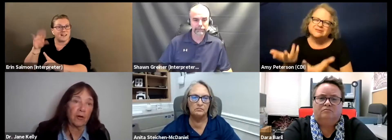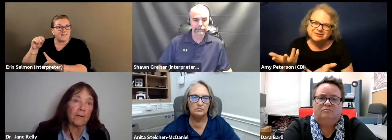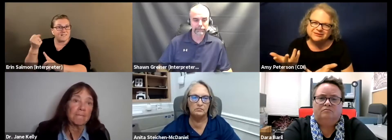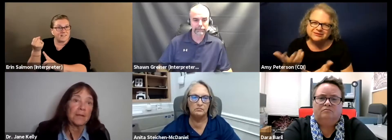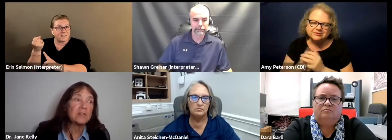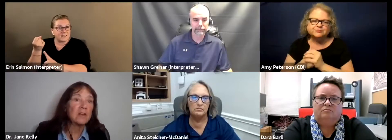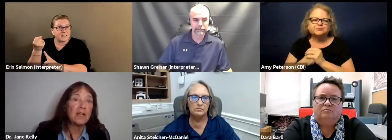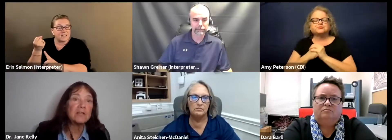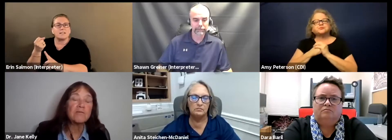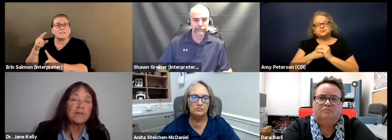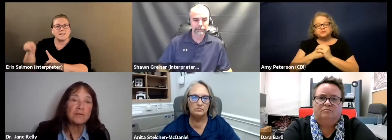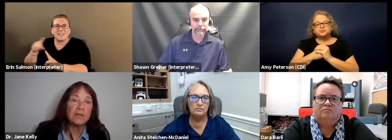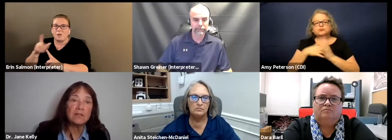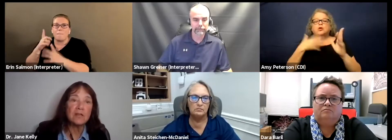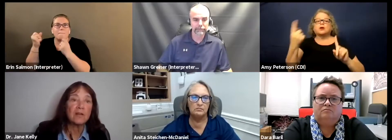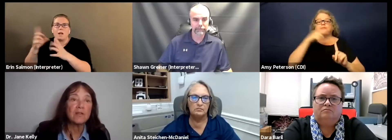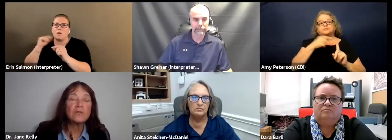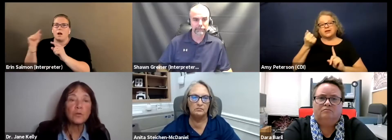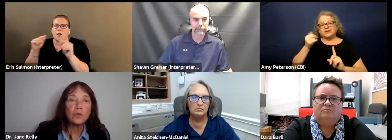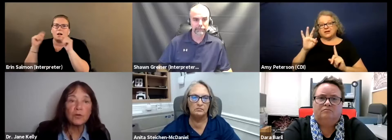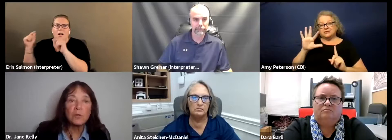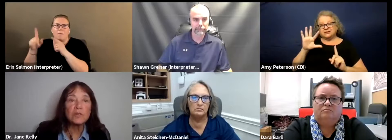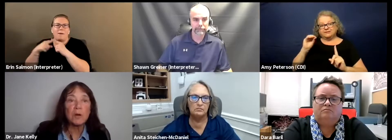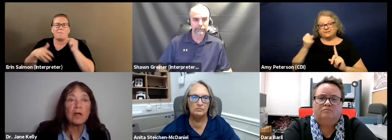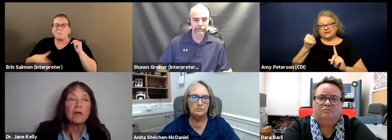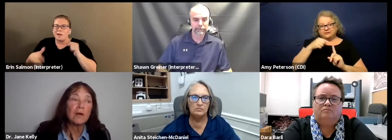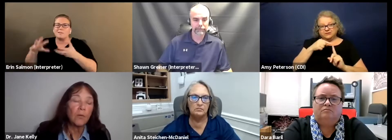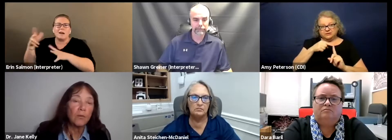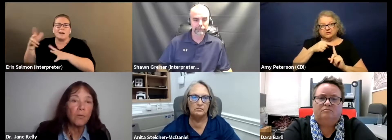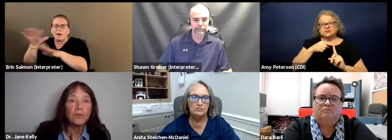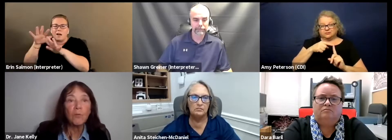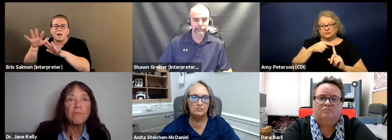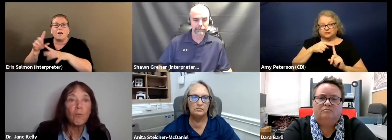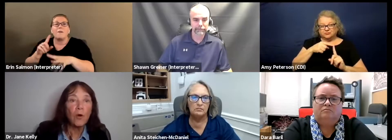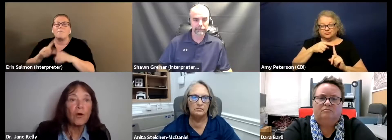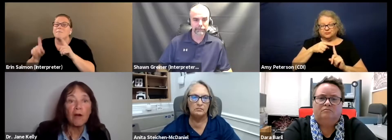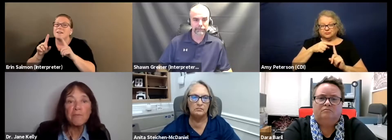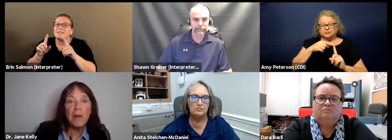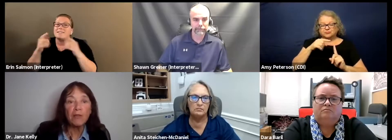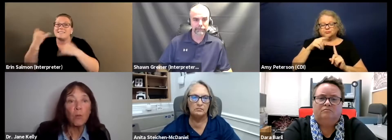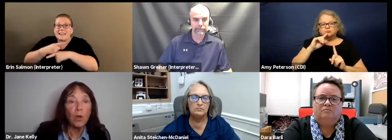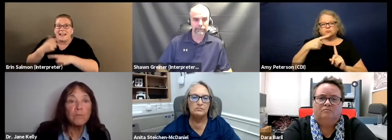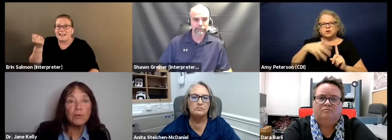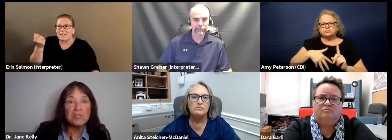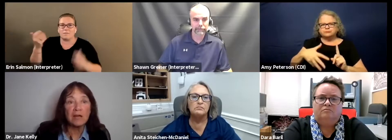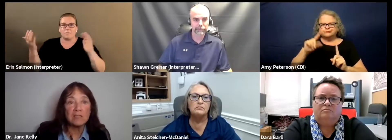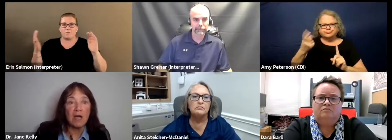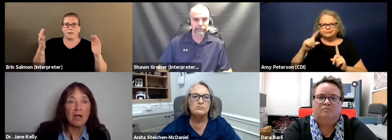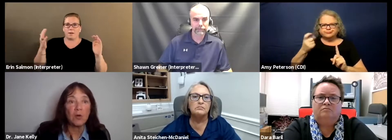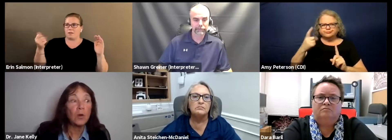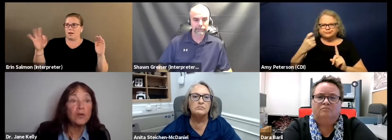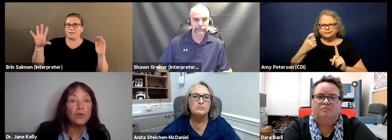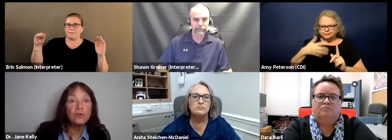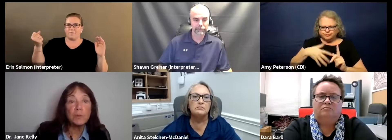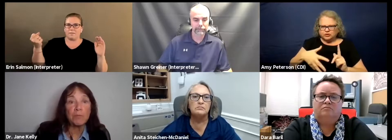different, though, is in the 1950s, those rumors would spread, you know, word of mouth, one person at a